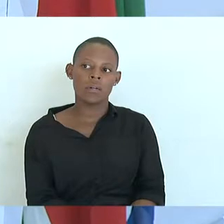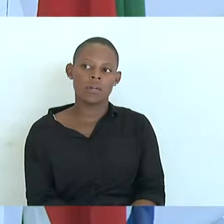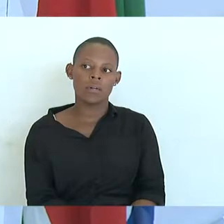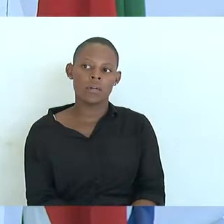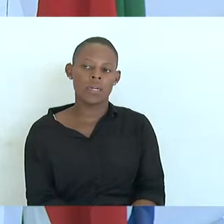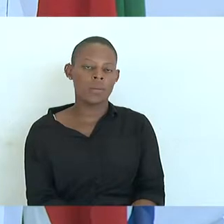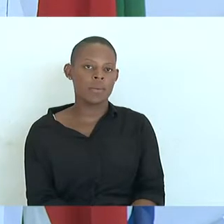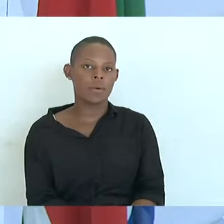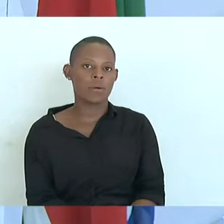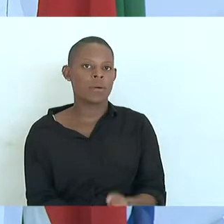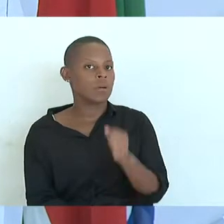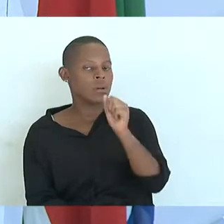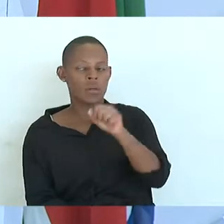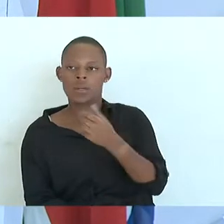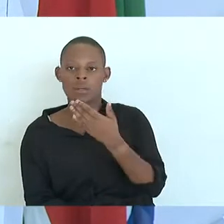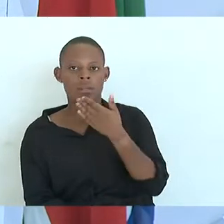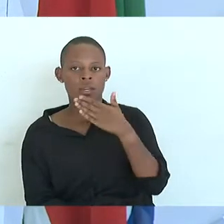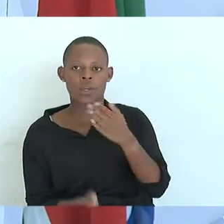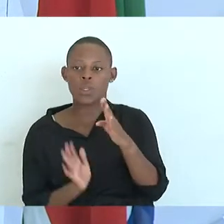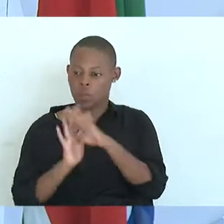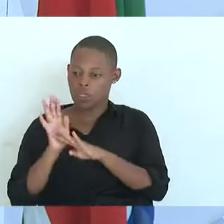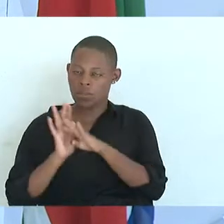Ndibonge kakhulu umphathi wohlelo,